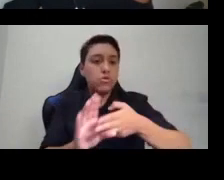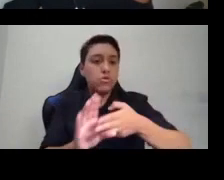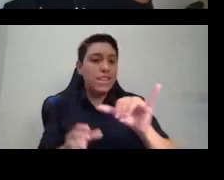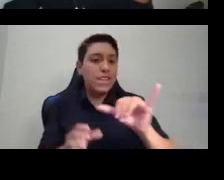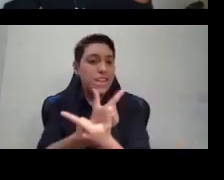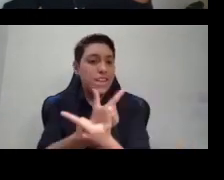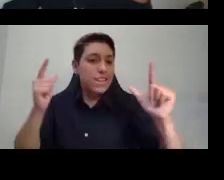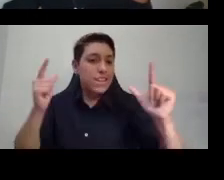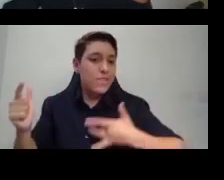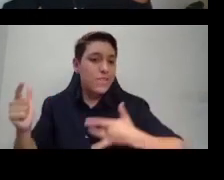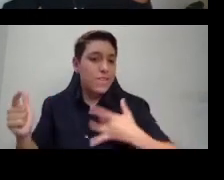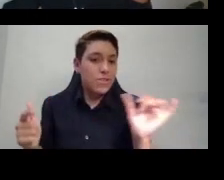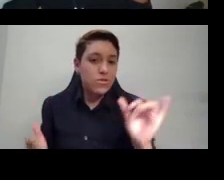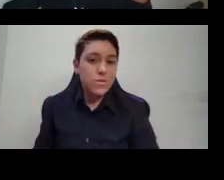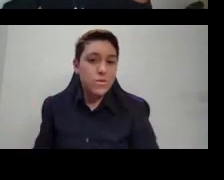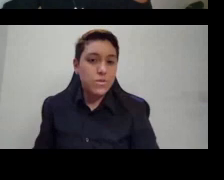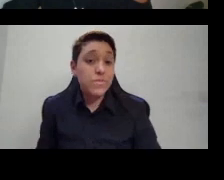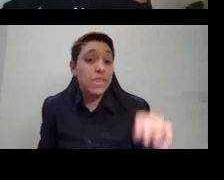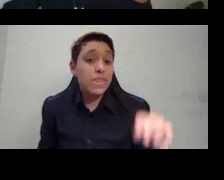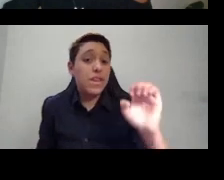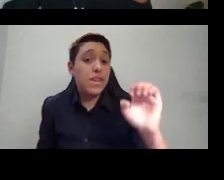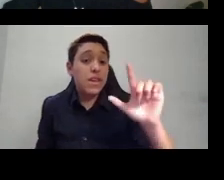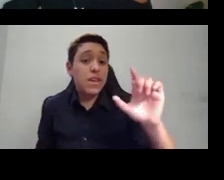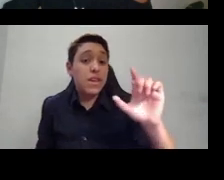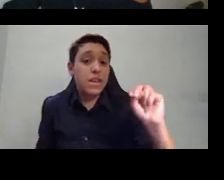Eleanor de Cespedes